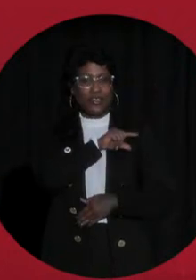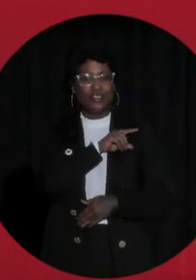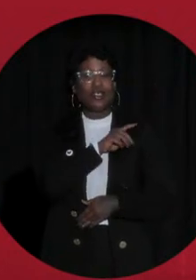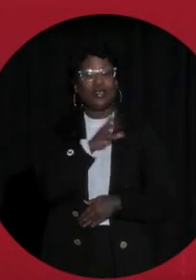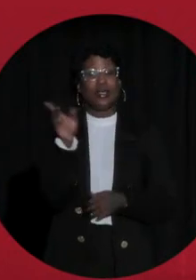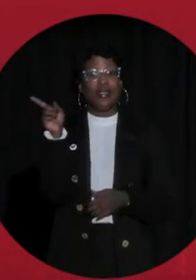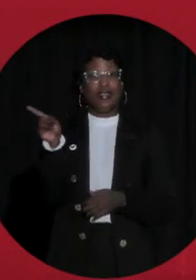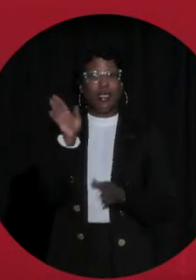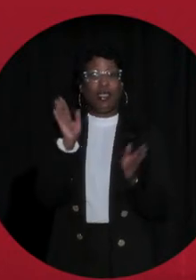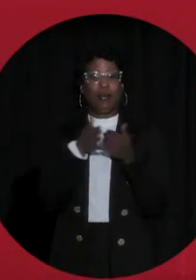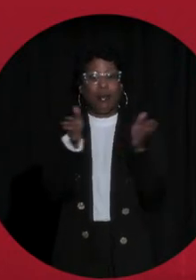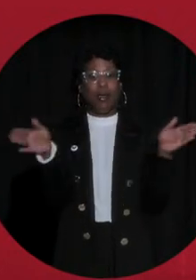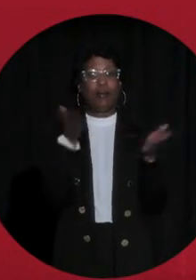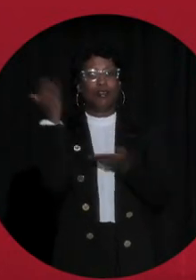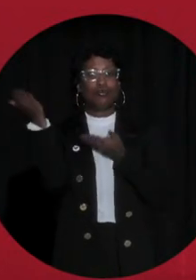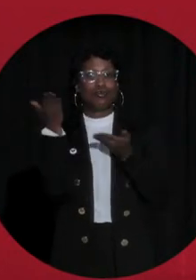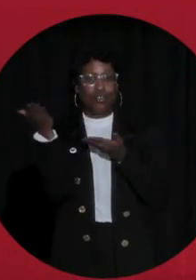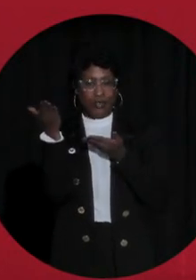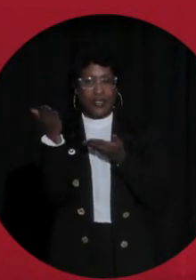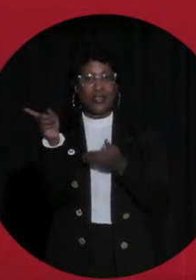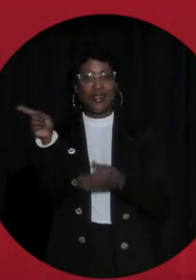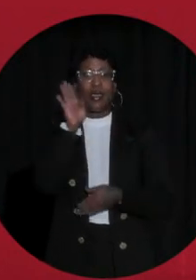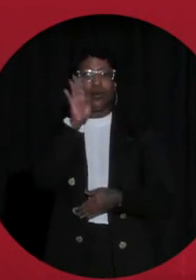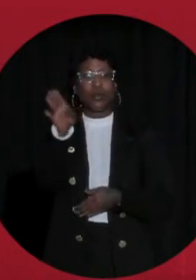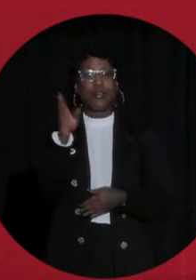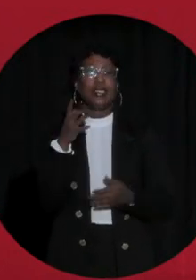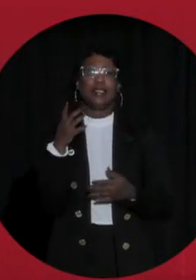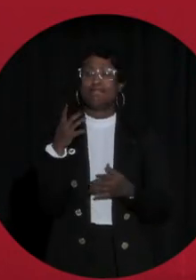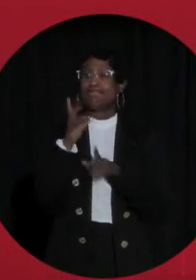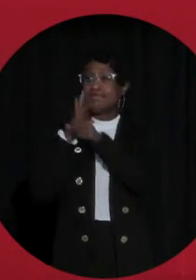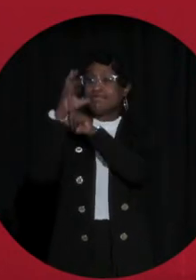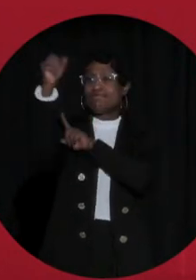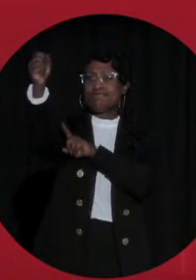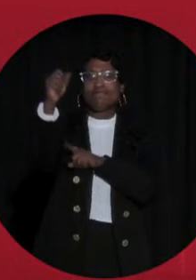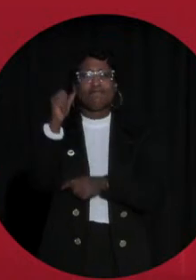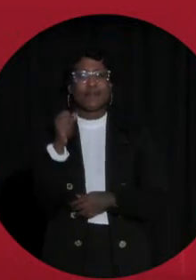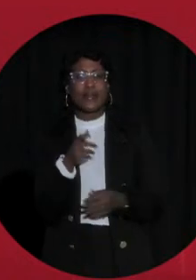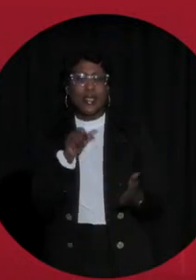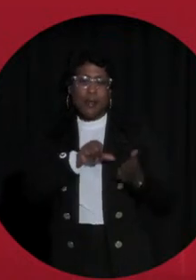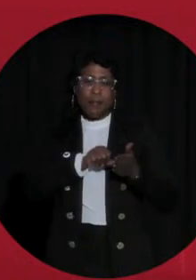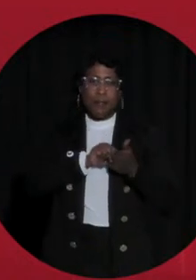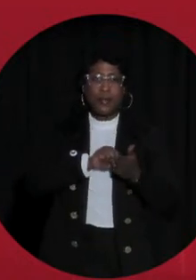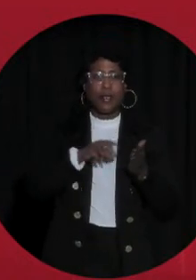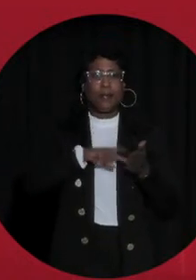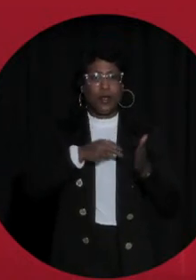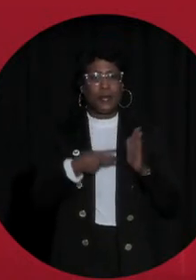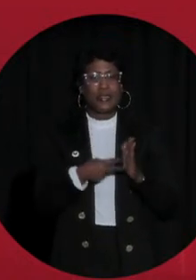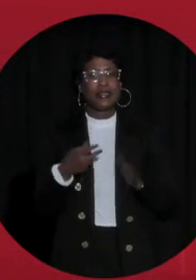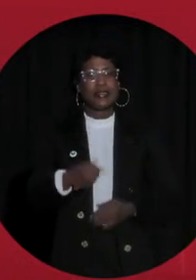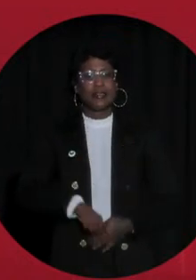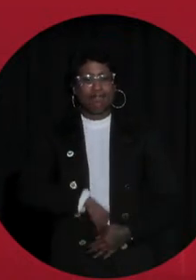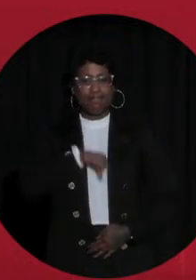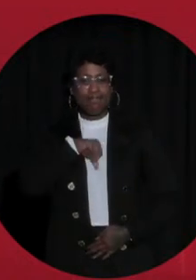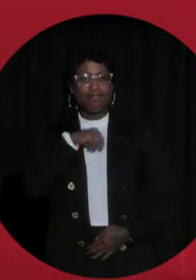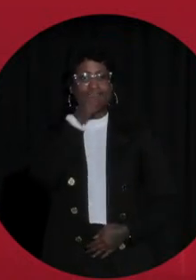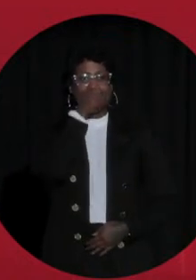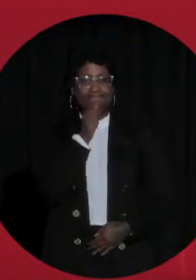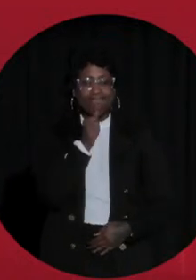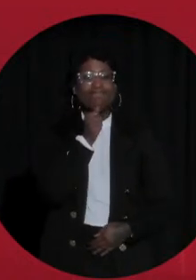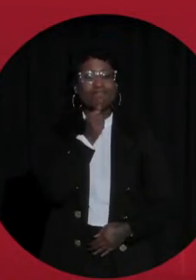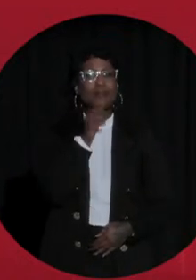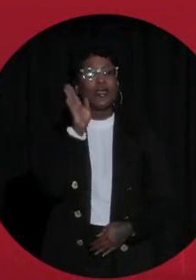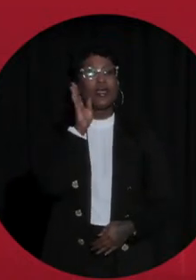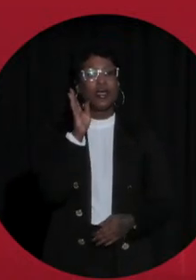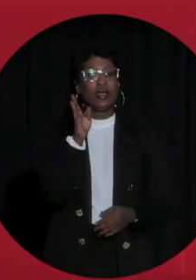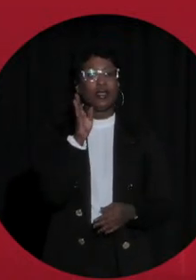upstanding, purposeful, compassionate, diplomatic, and steadfast in collectively